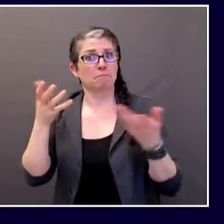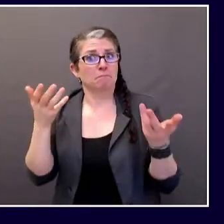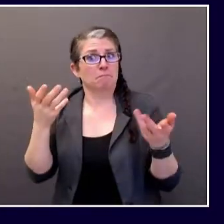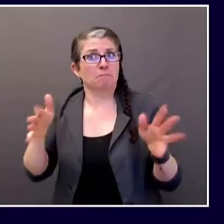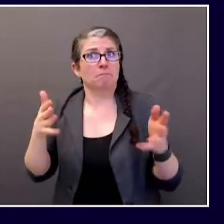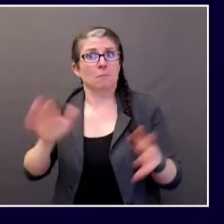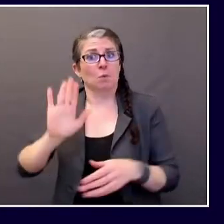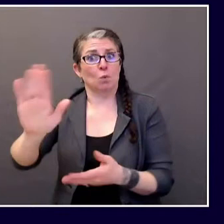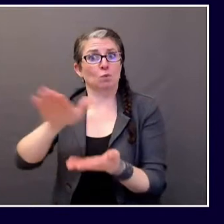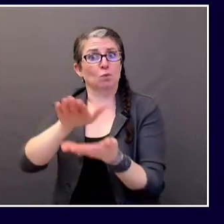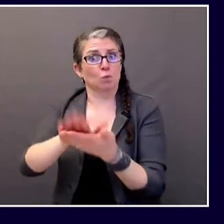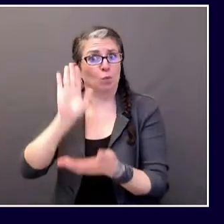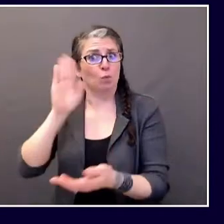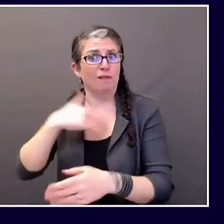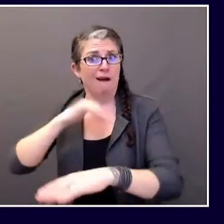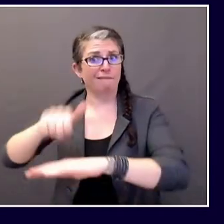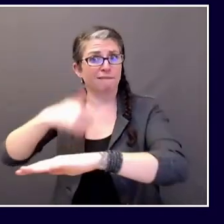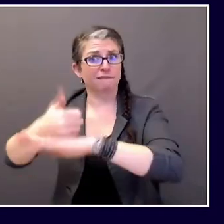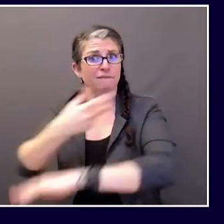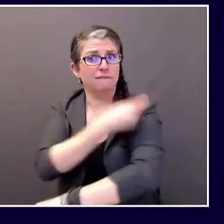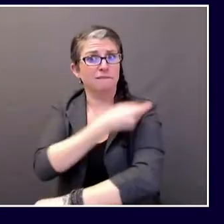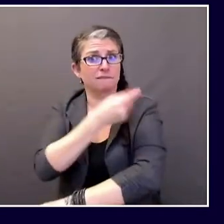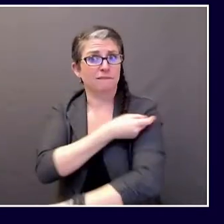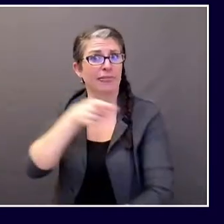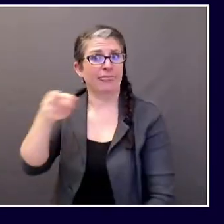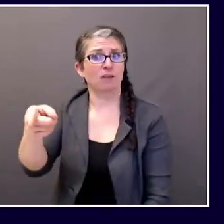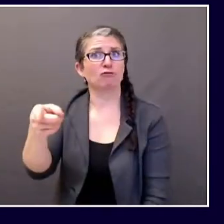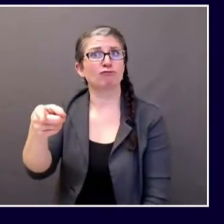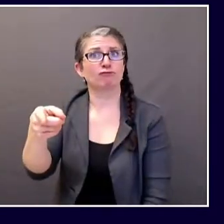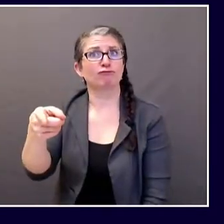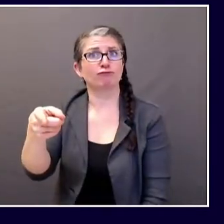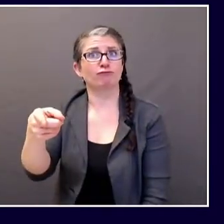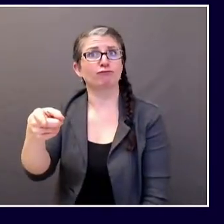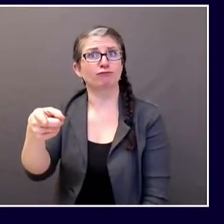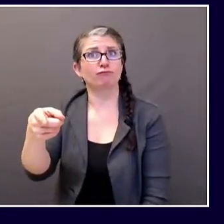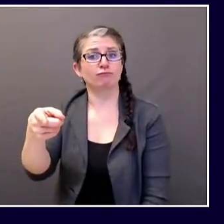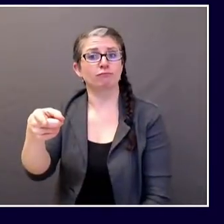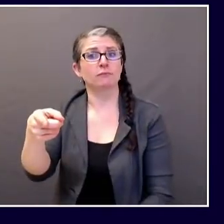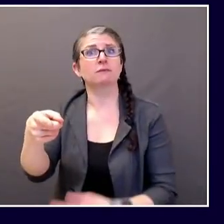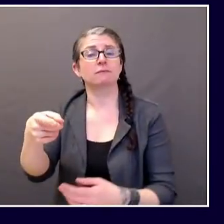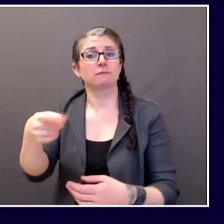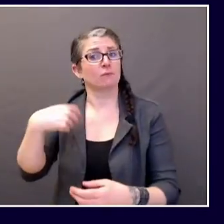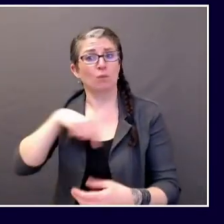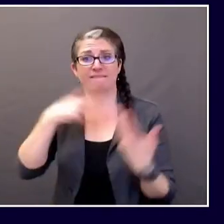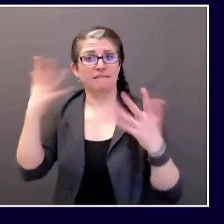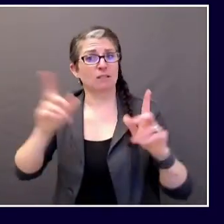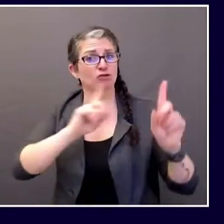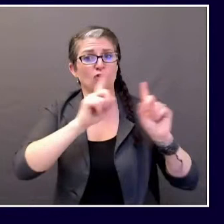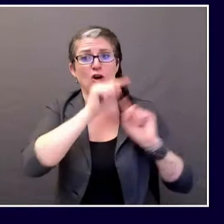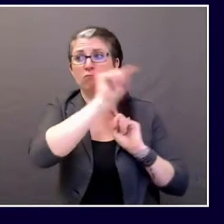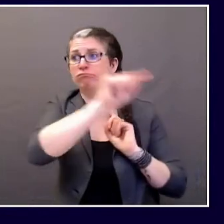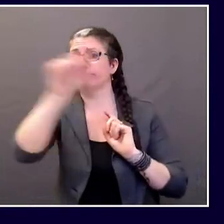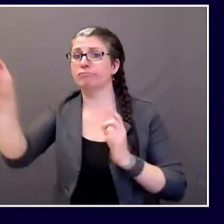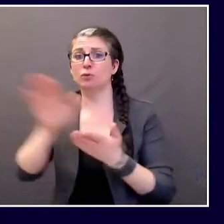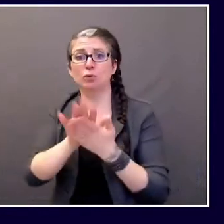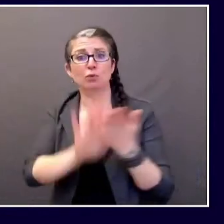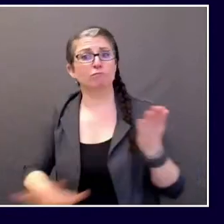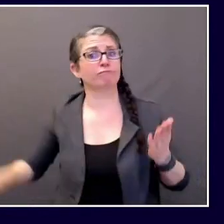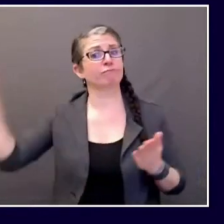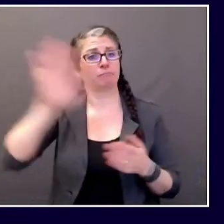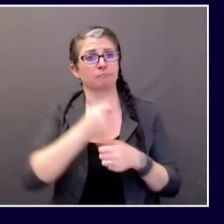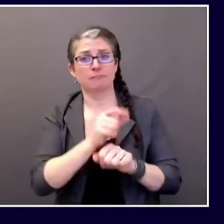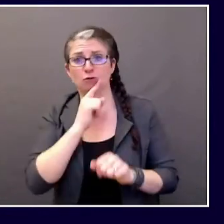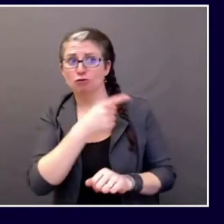up the state and the school districts to identify a clinic for each of our school districts, work with our superintendents on